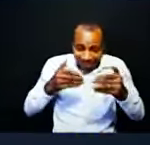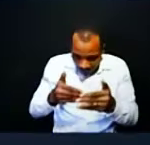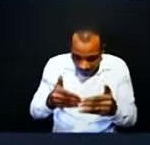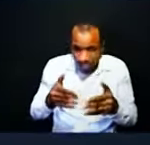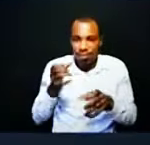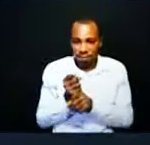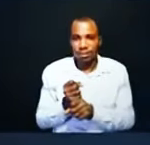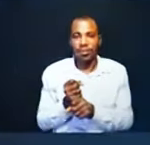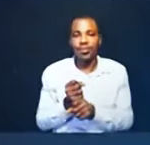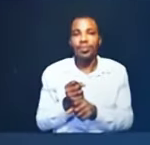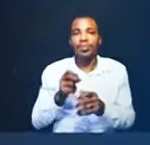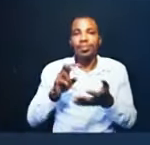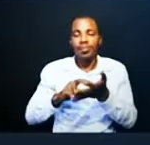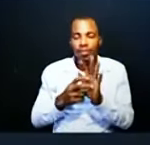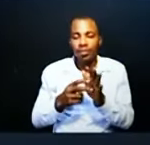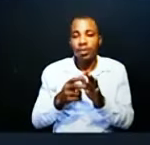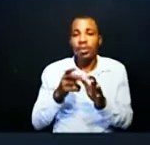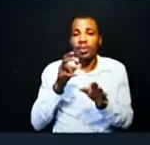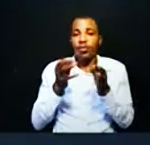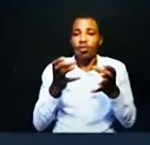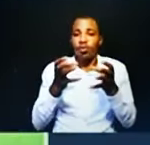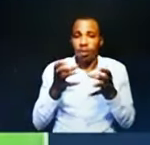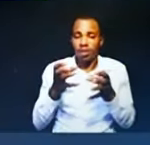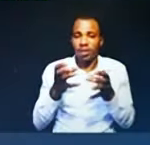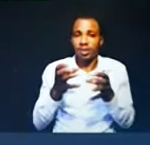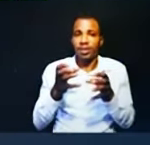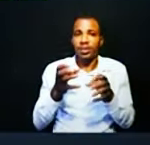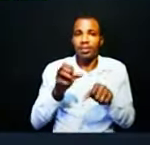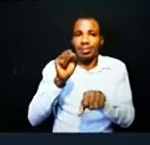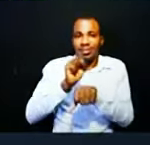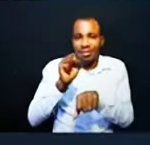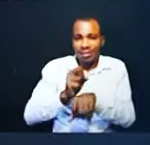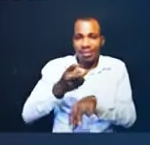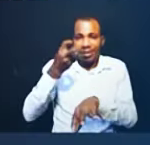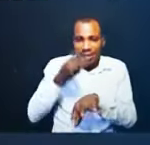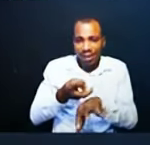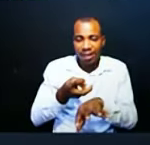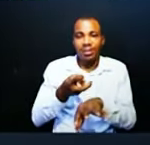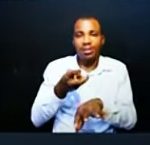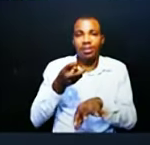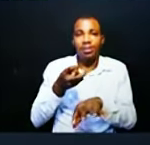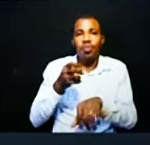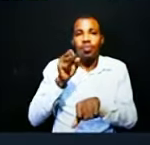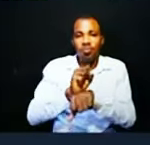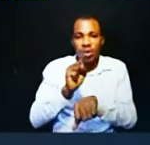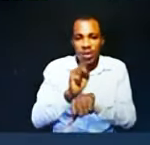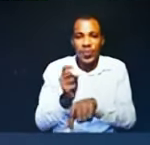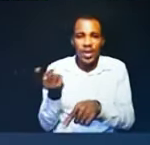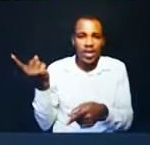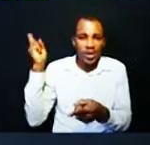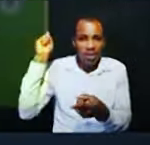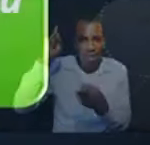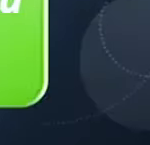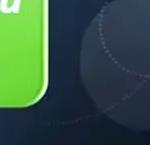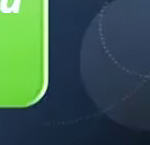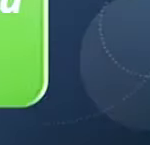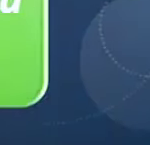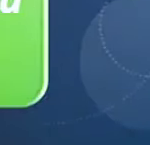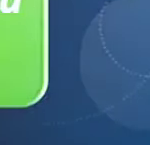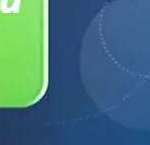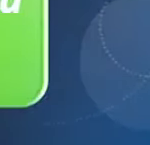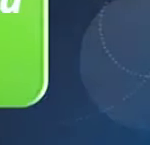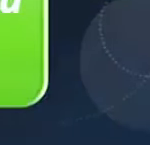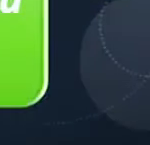be before Tibiano, not just say, Yamwajuma. Work till like God, you see that it is good and it is very good.